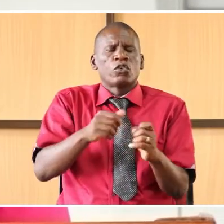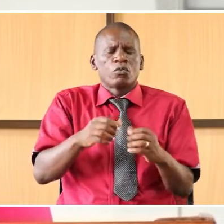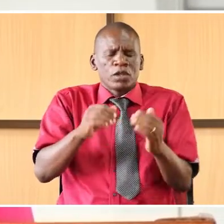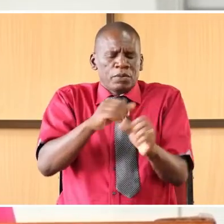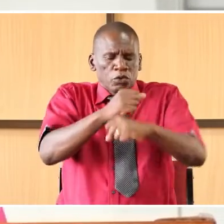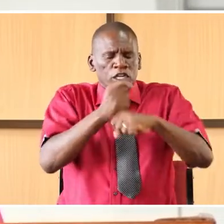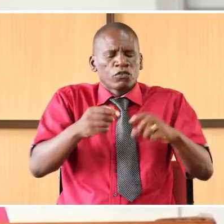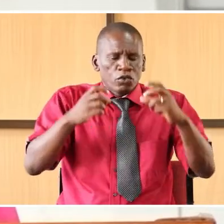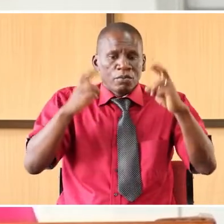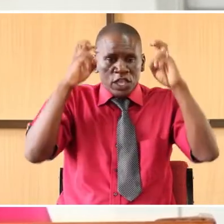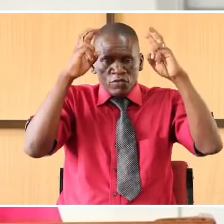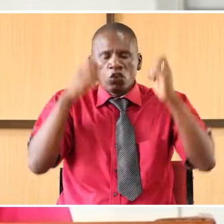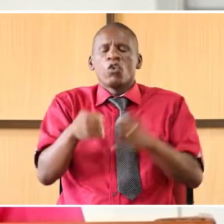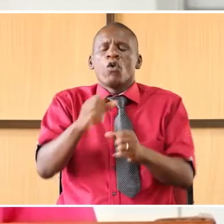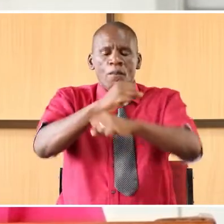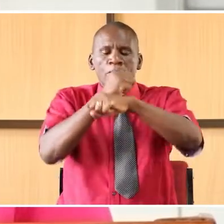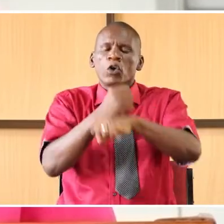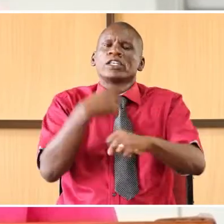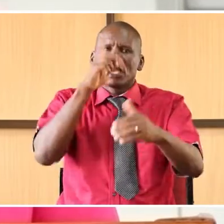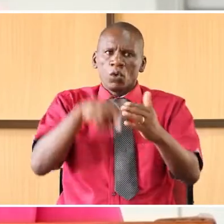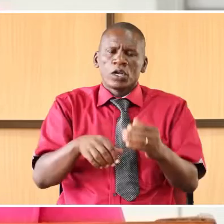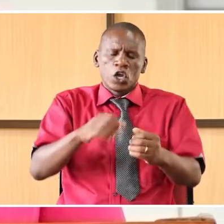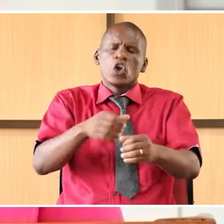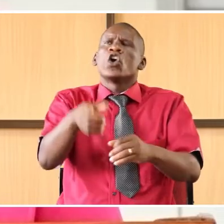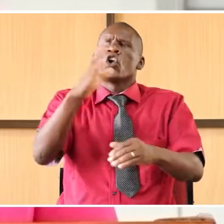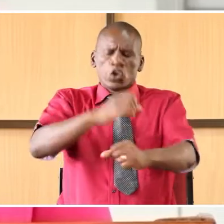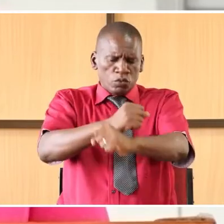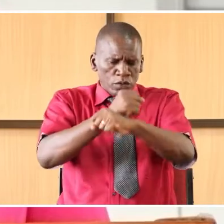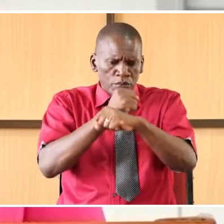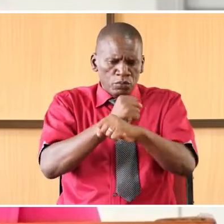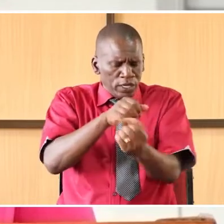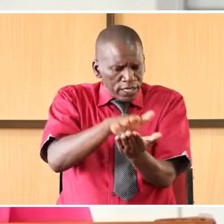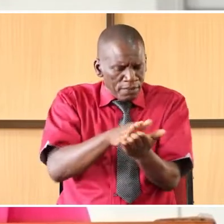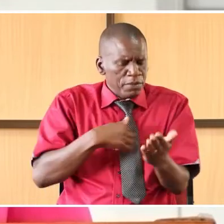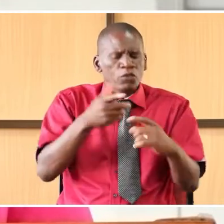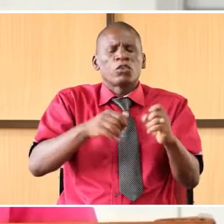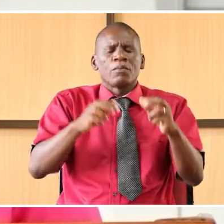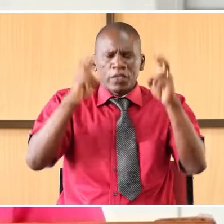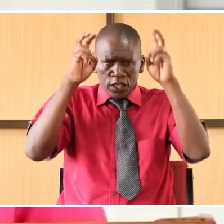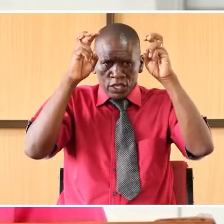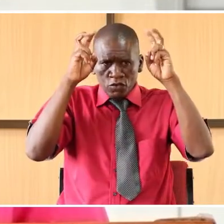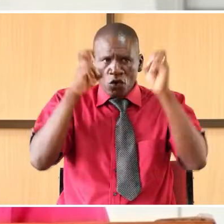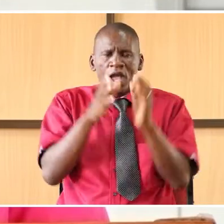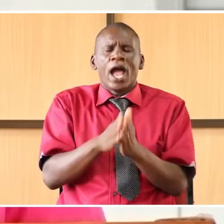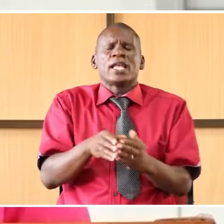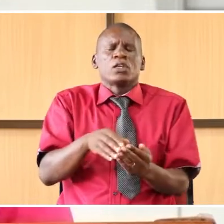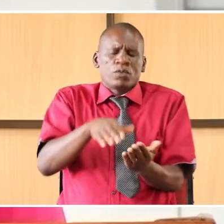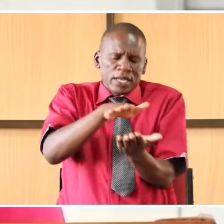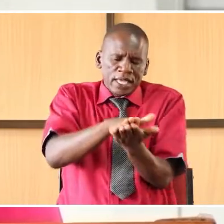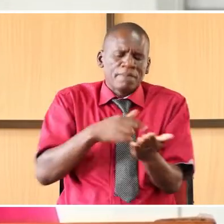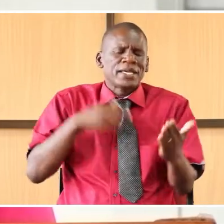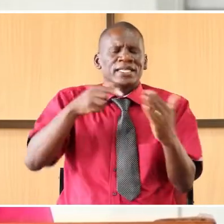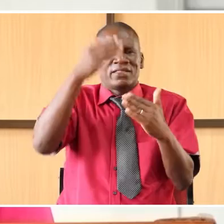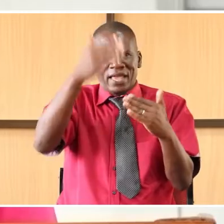evil. Paul also said, God will preserve me from evil and he will keep me to the